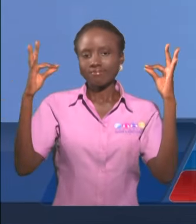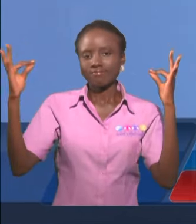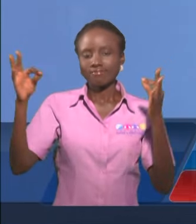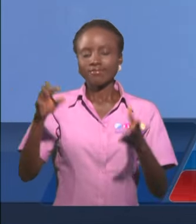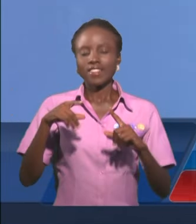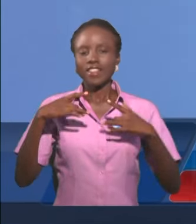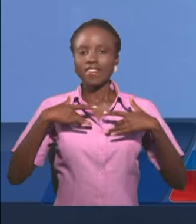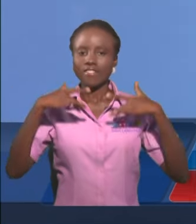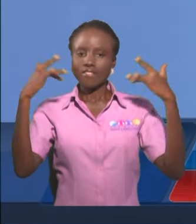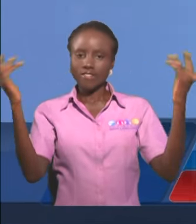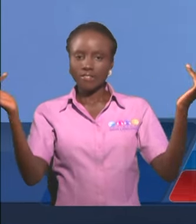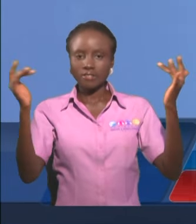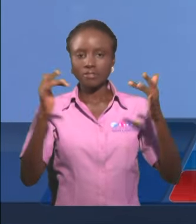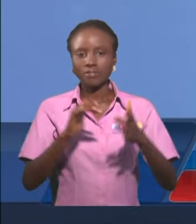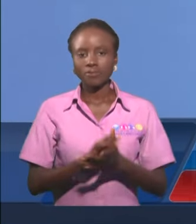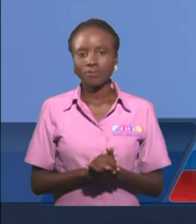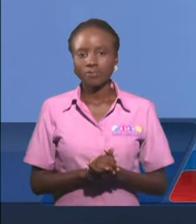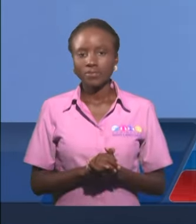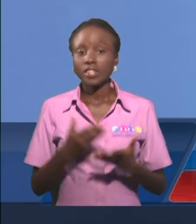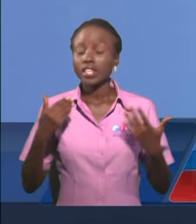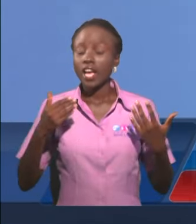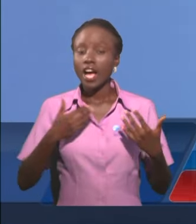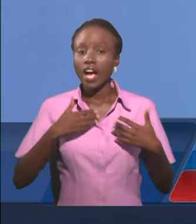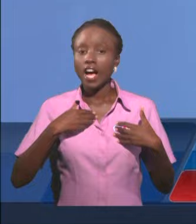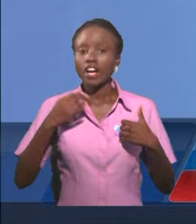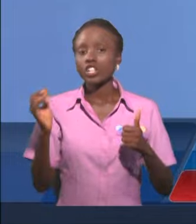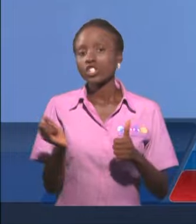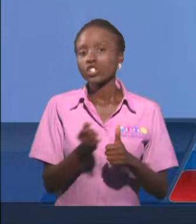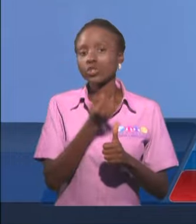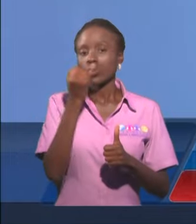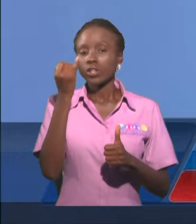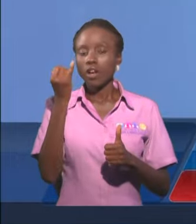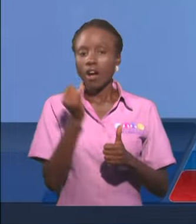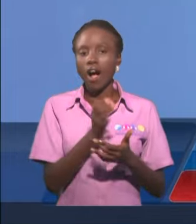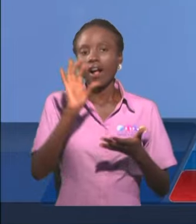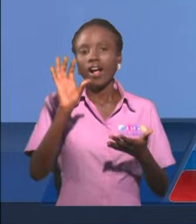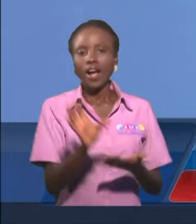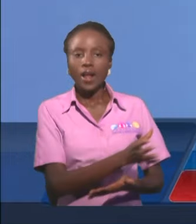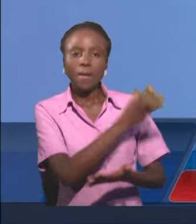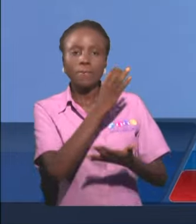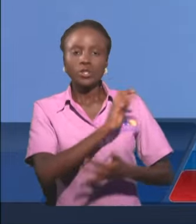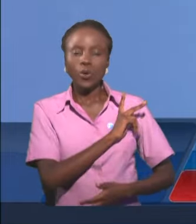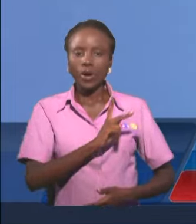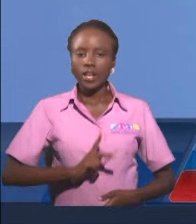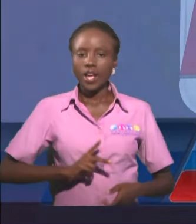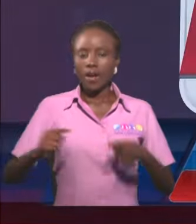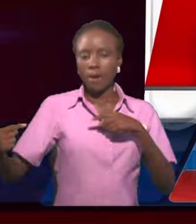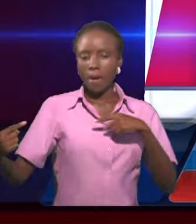Borough Day 2024, and they held their Junior Calypso Monarch on Thursday. More in this report.